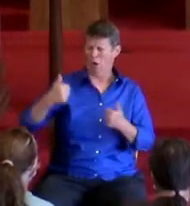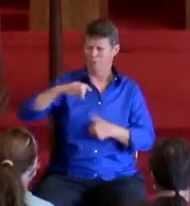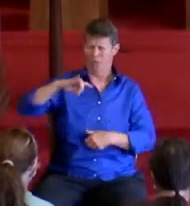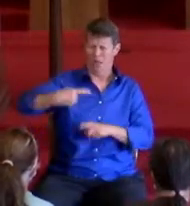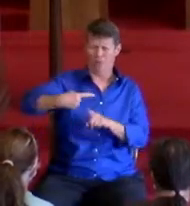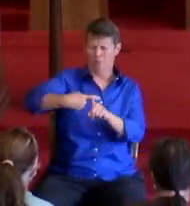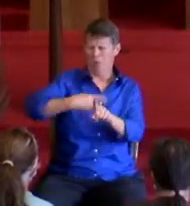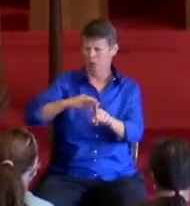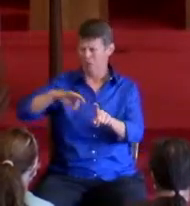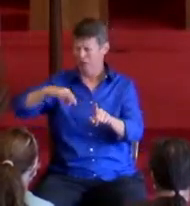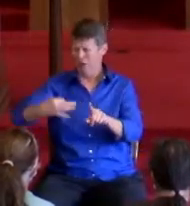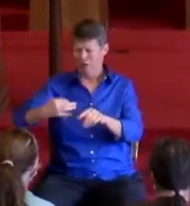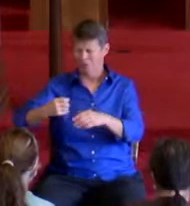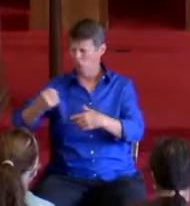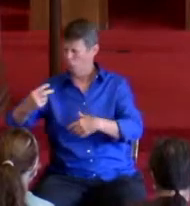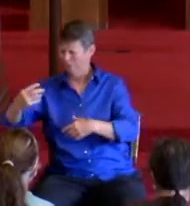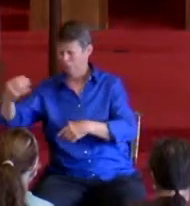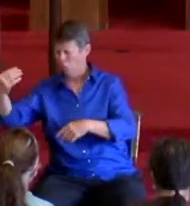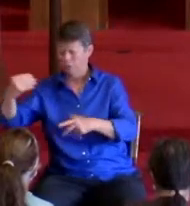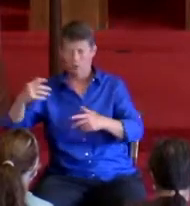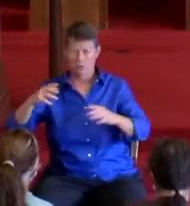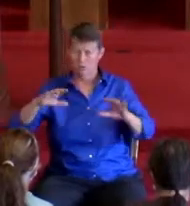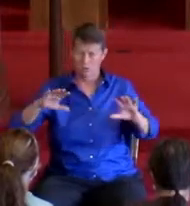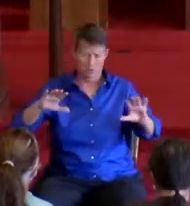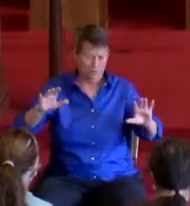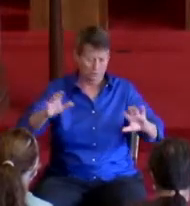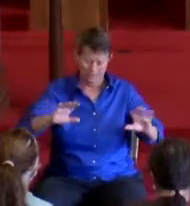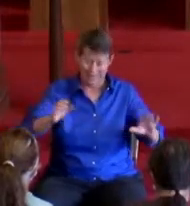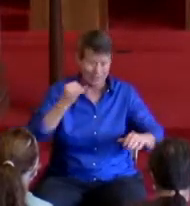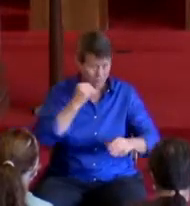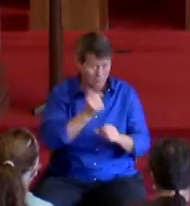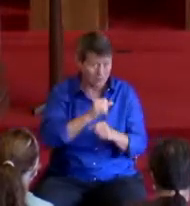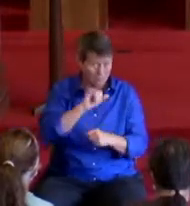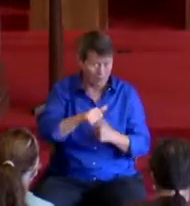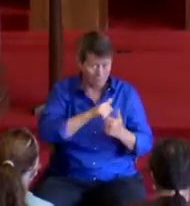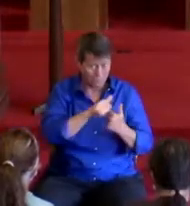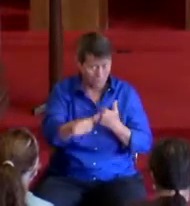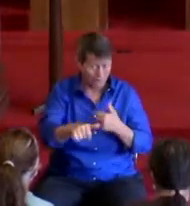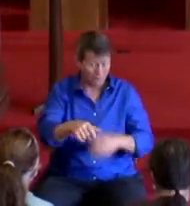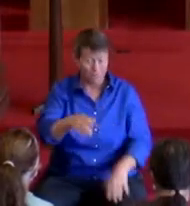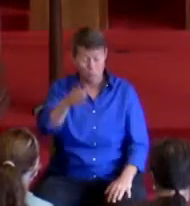and the 14th. And if you've made it that far, God bless you.